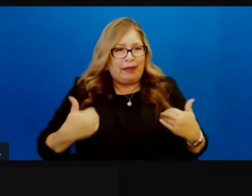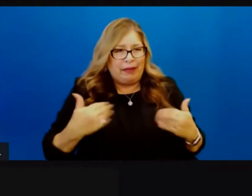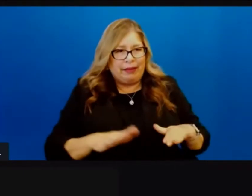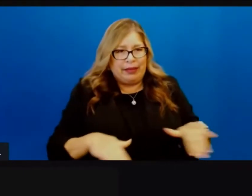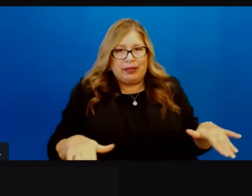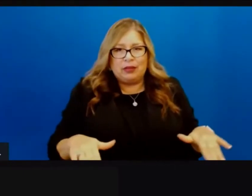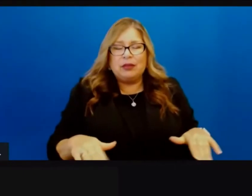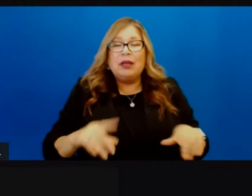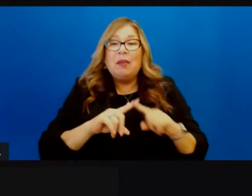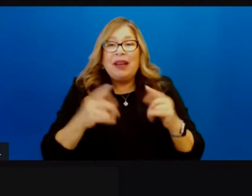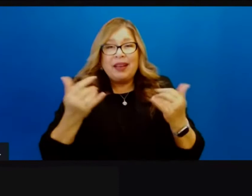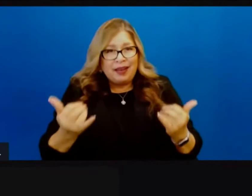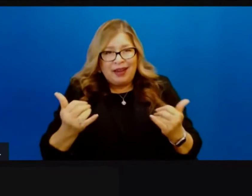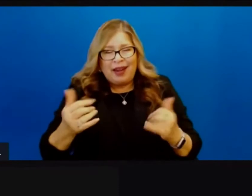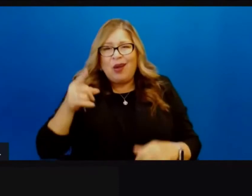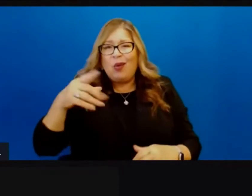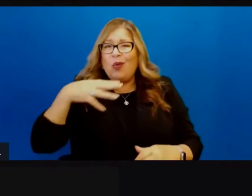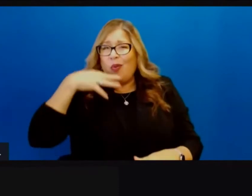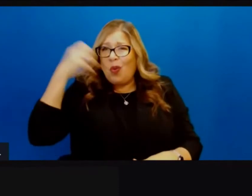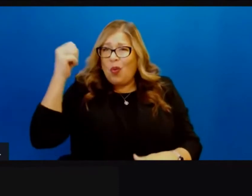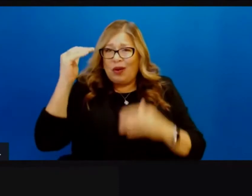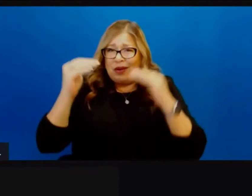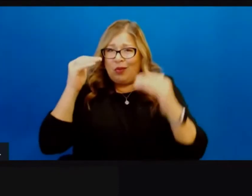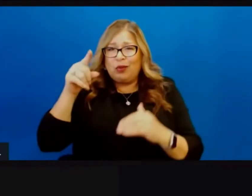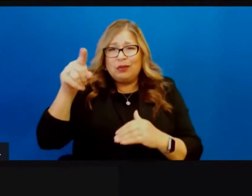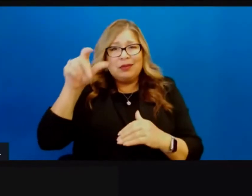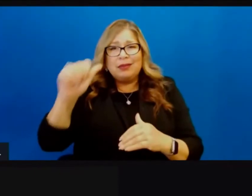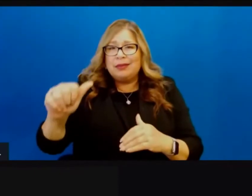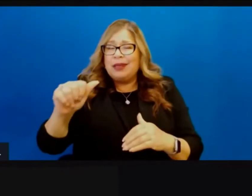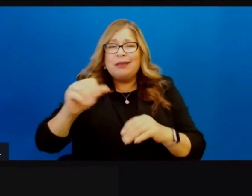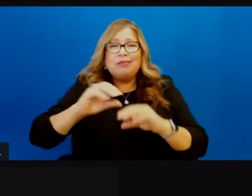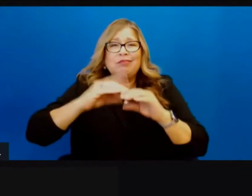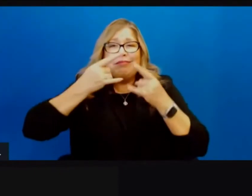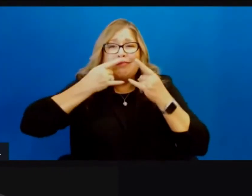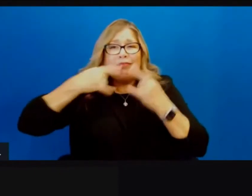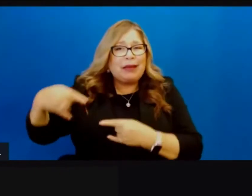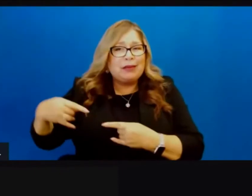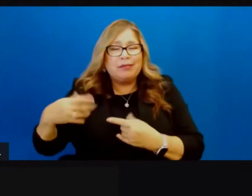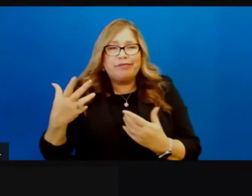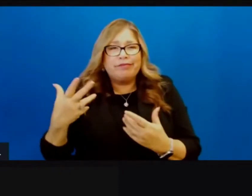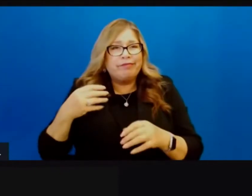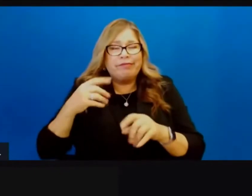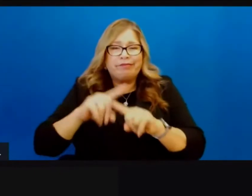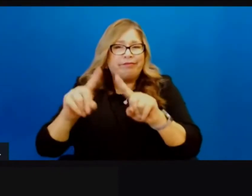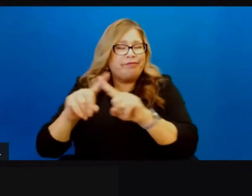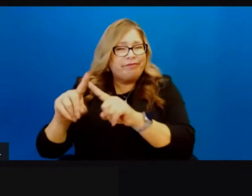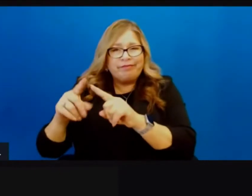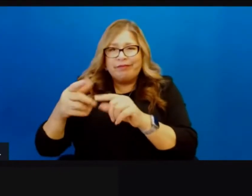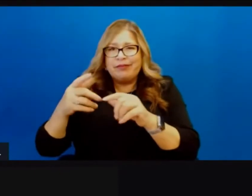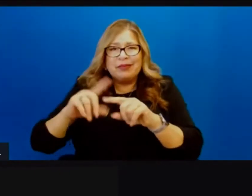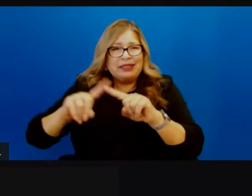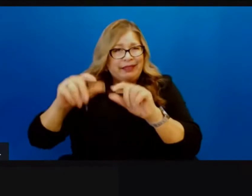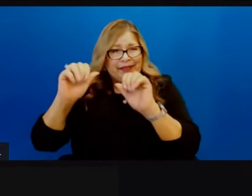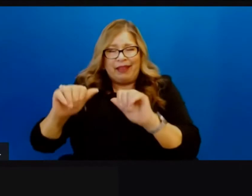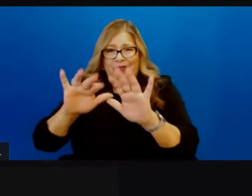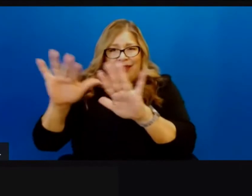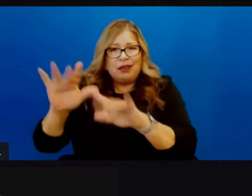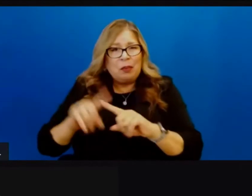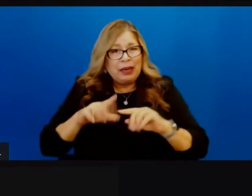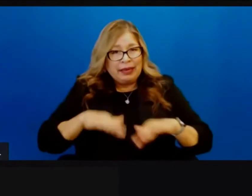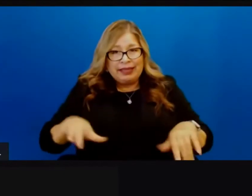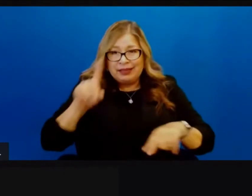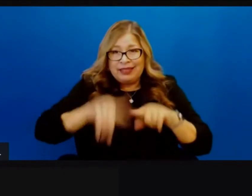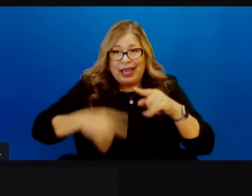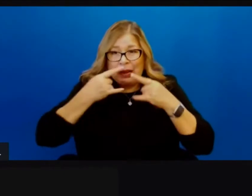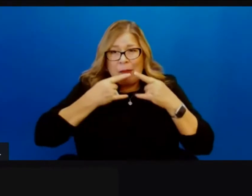older adults can go unmasked in so many different aspects of daily life, but kids can't. And I'm wondering why